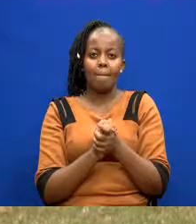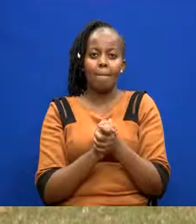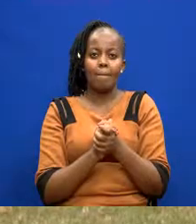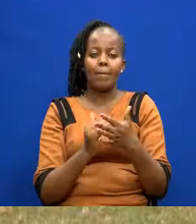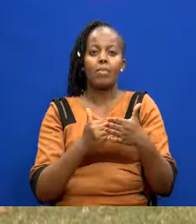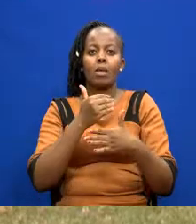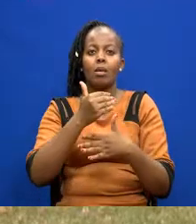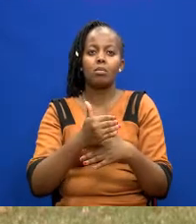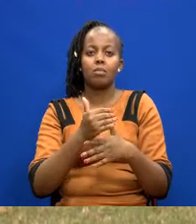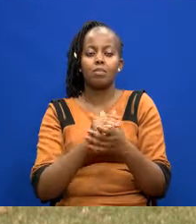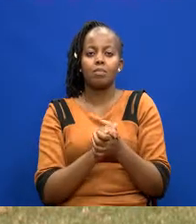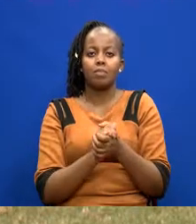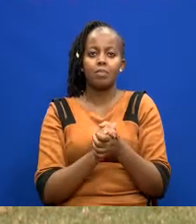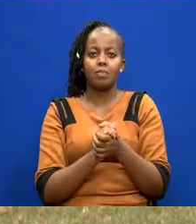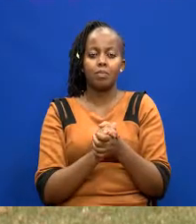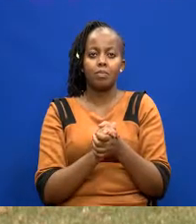Next two.